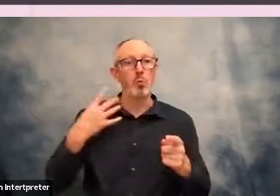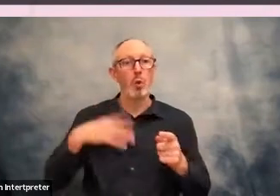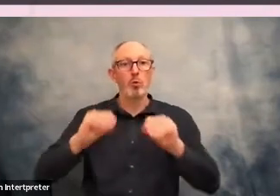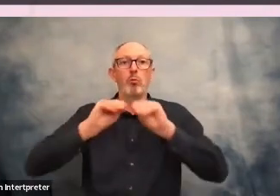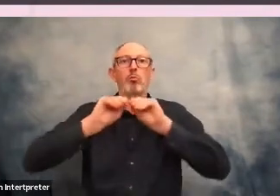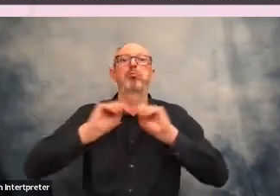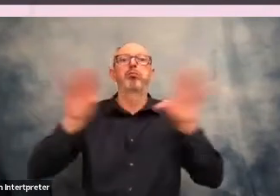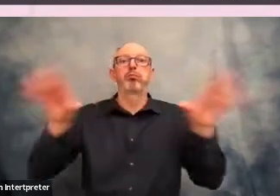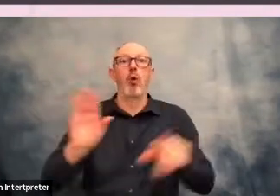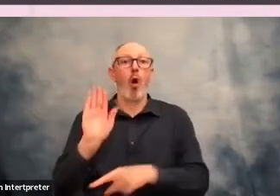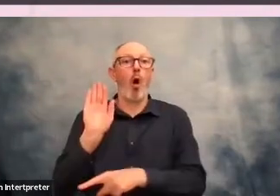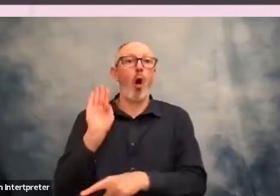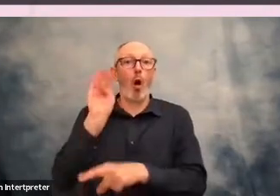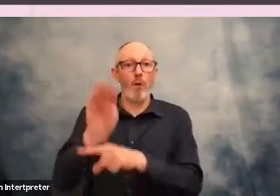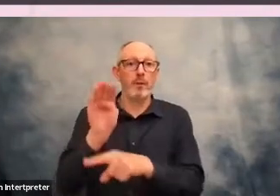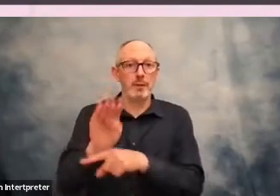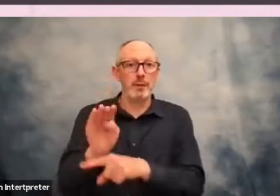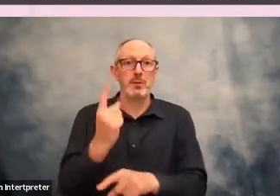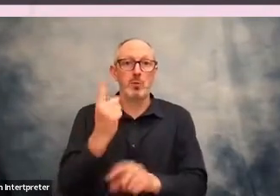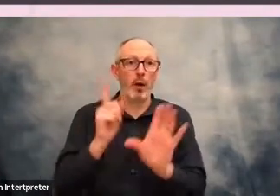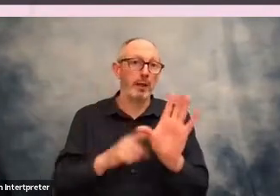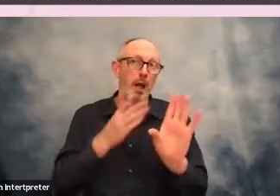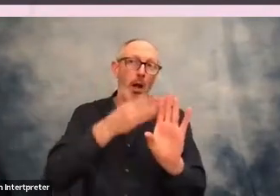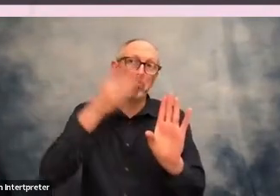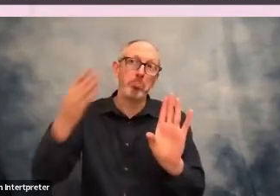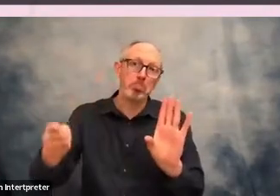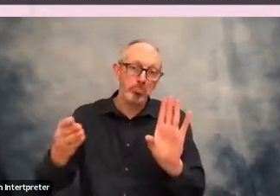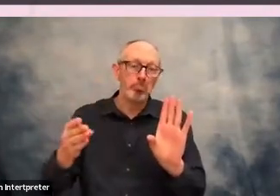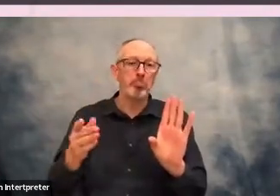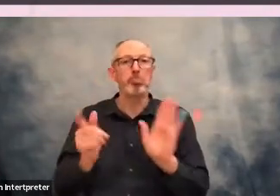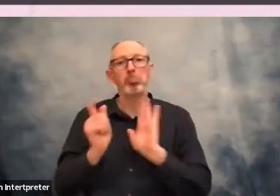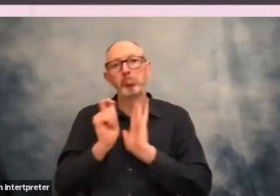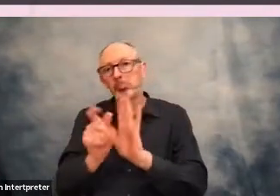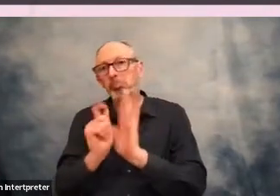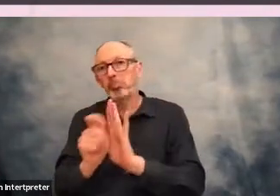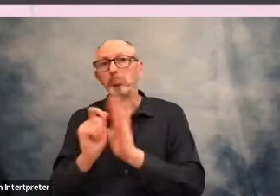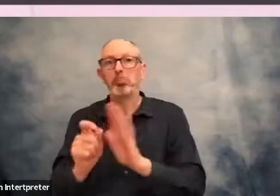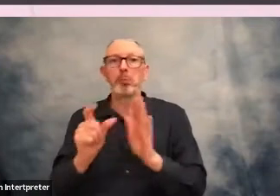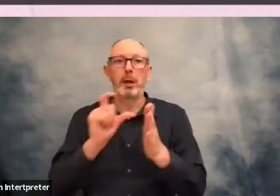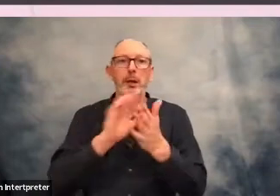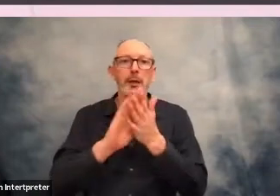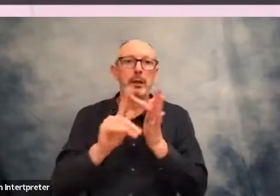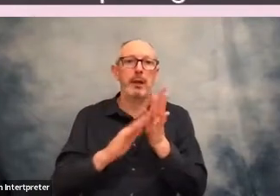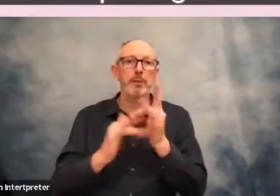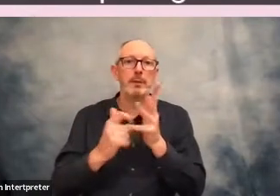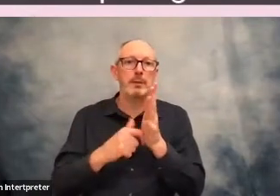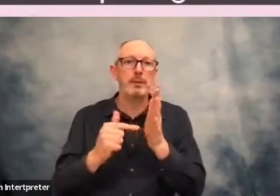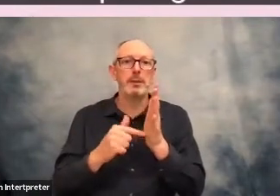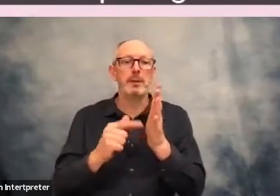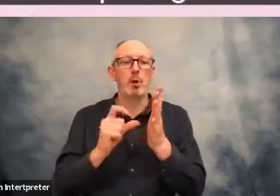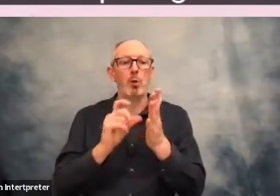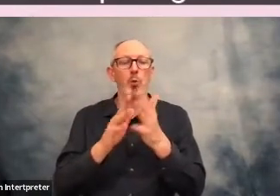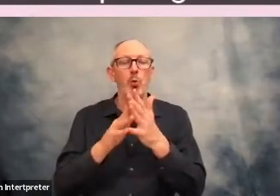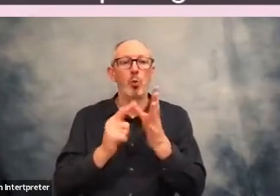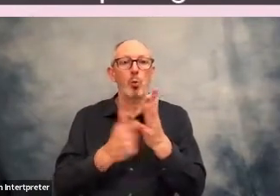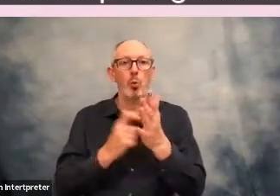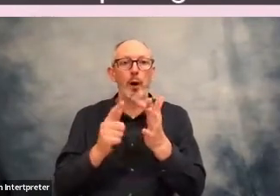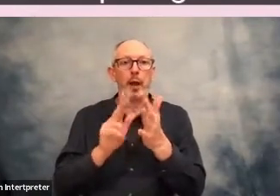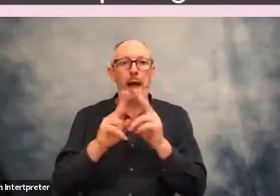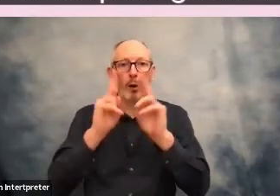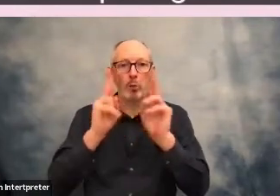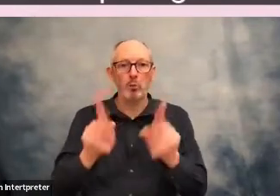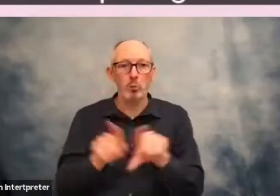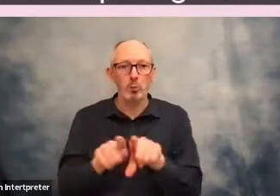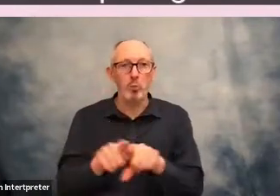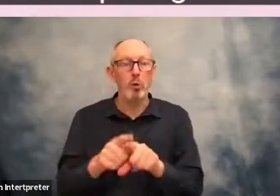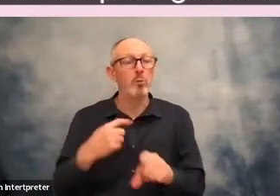next 12 months, along with pitching to Slade Pharmacies and Chemist Warehouse. We are looking for a cash grant or